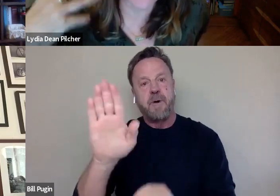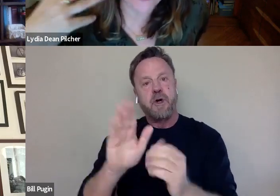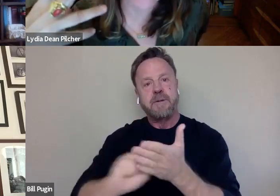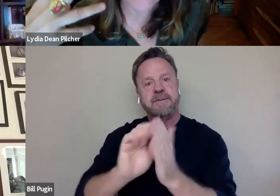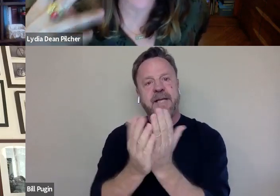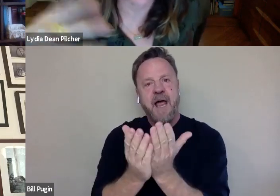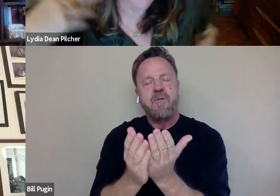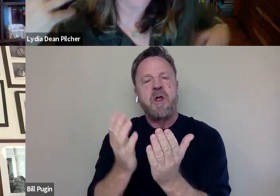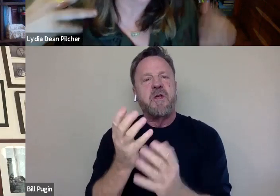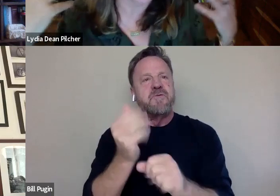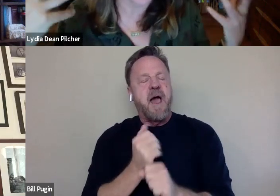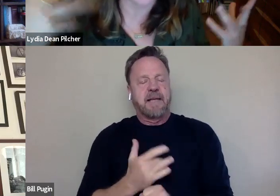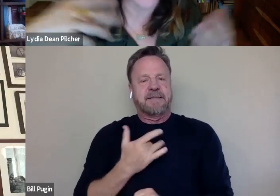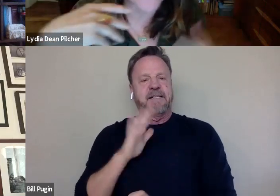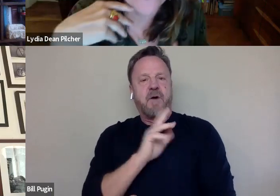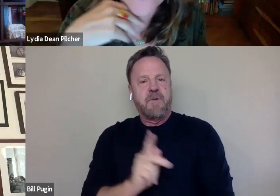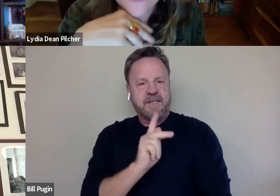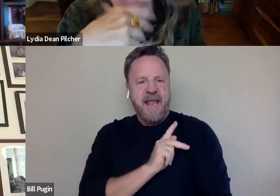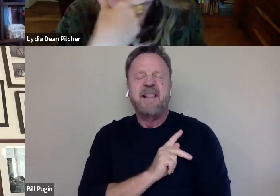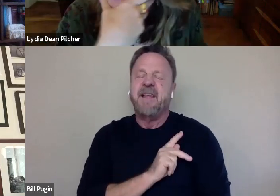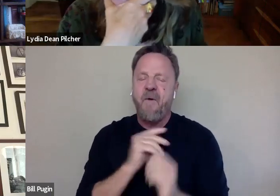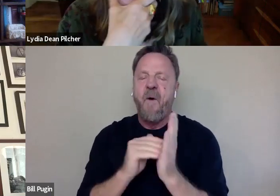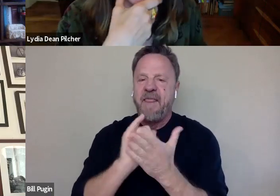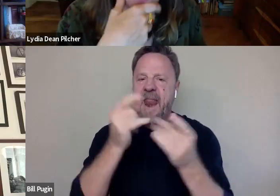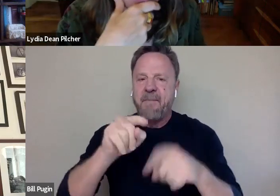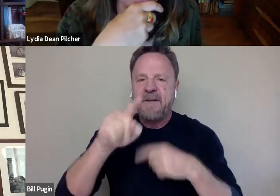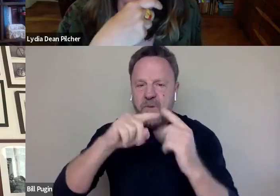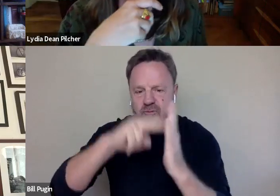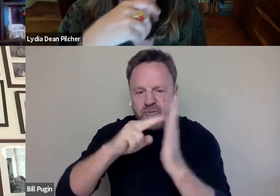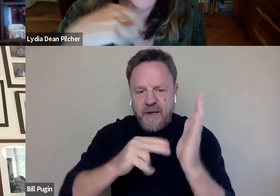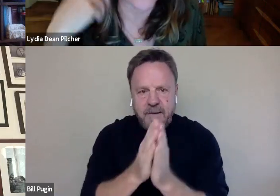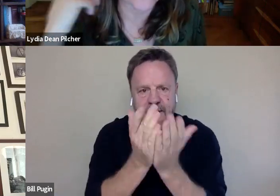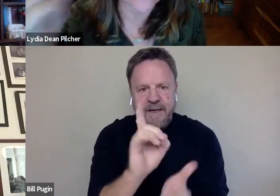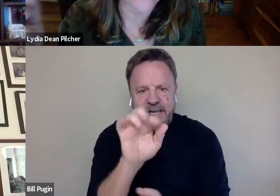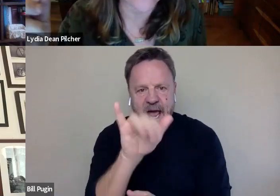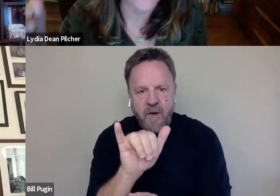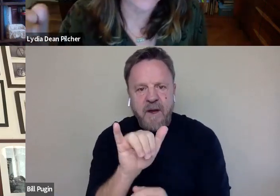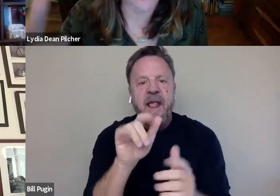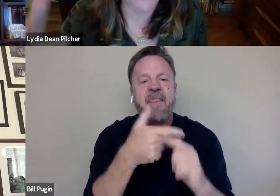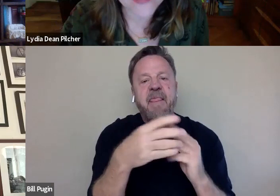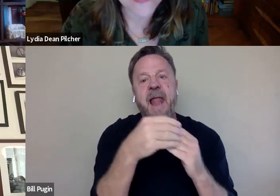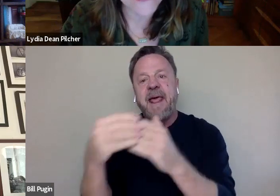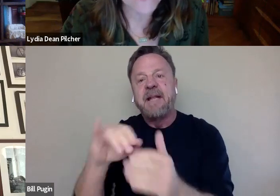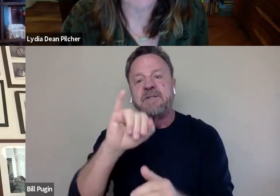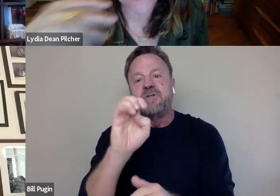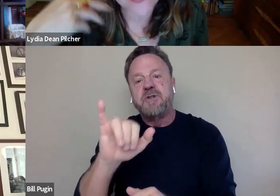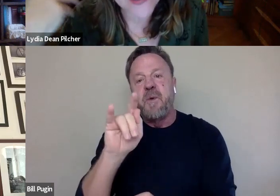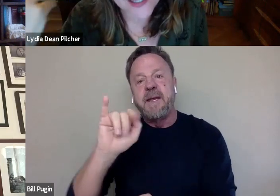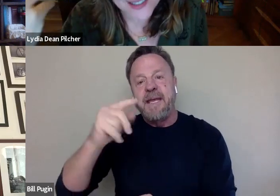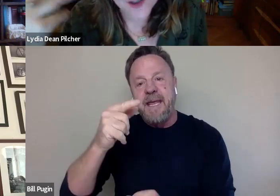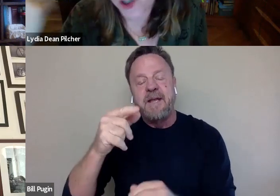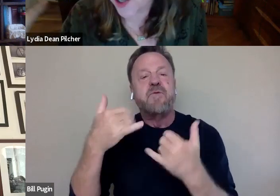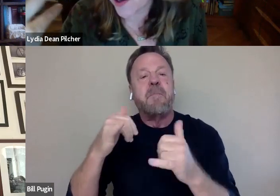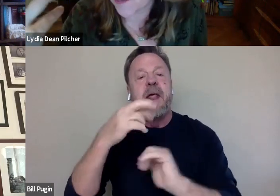her personality, and often you do in diaries, and it was really what pointed us to Joey King to play Bessie,